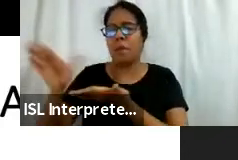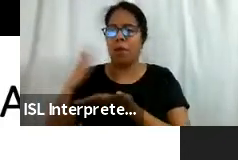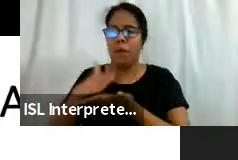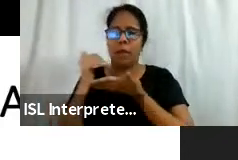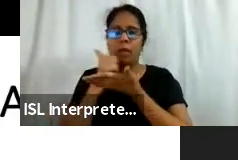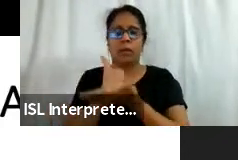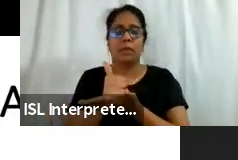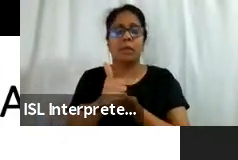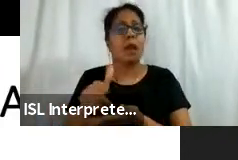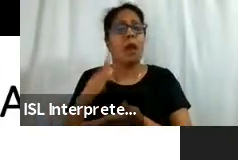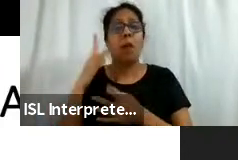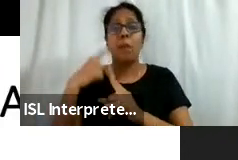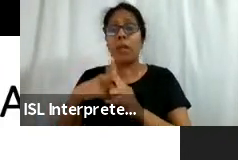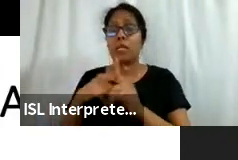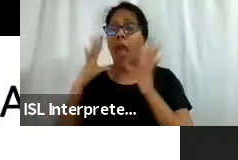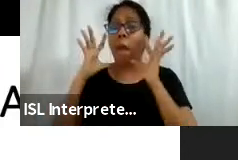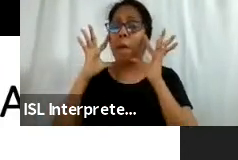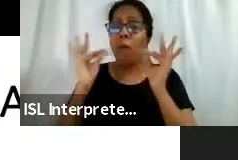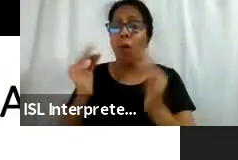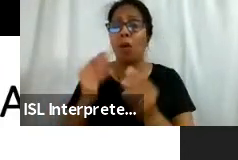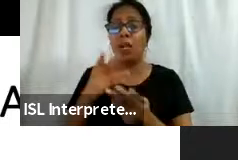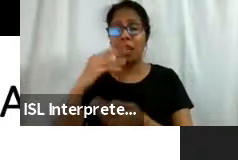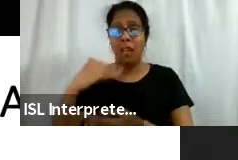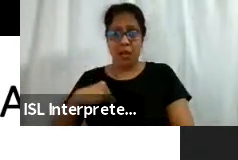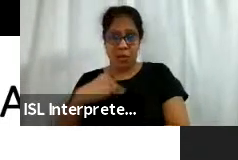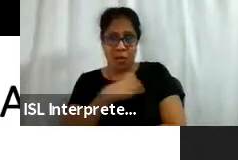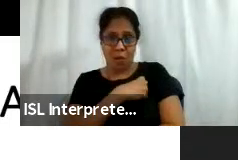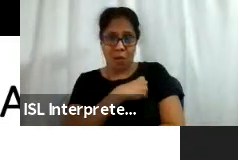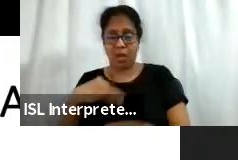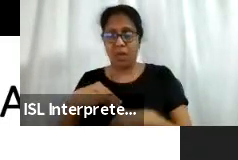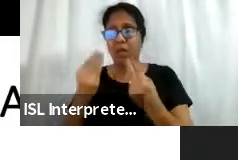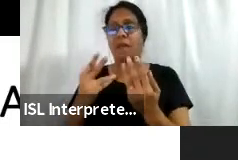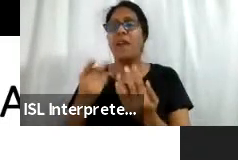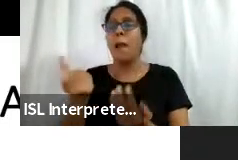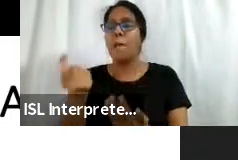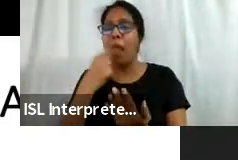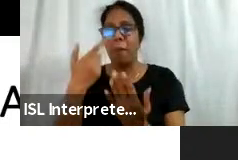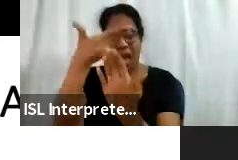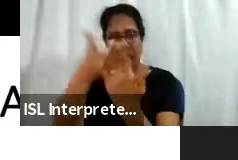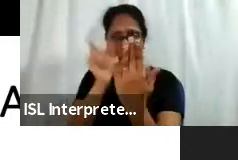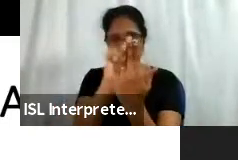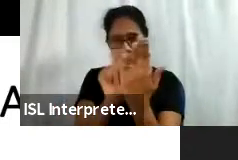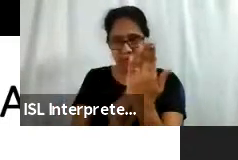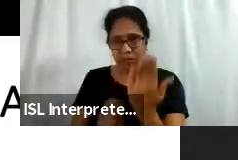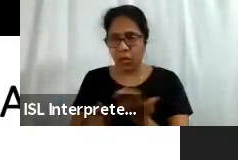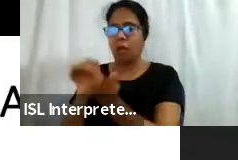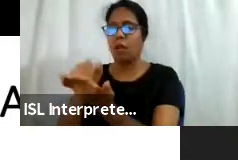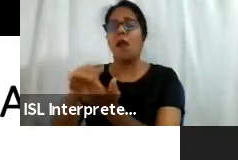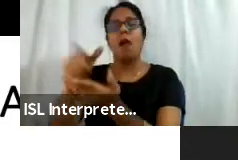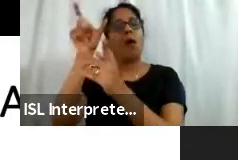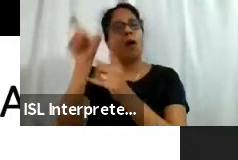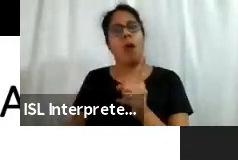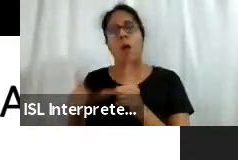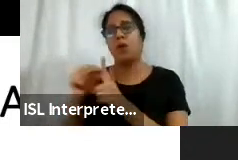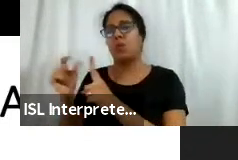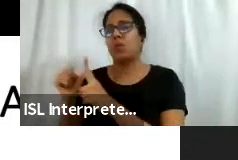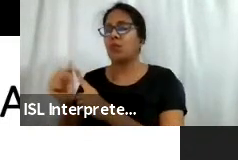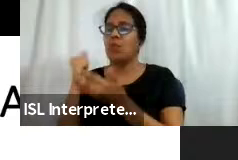follow the medication prescribed by the doctor. Here I must stress, do not